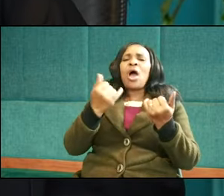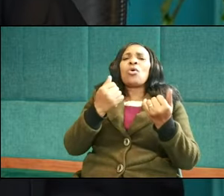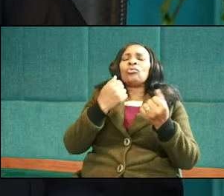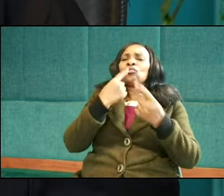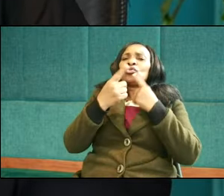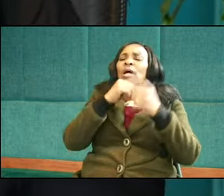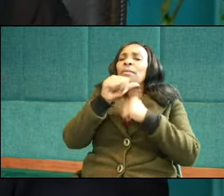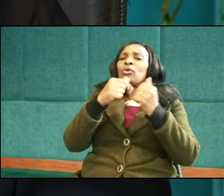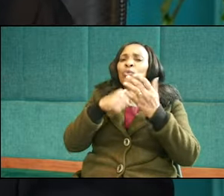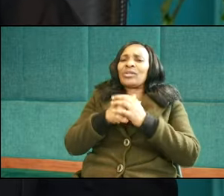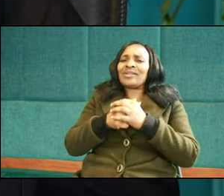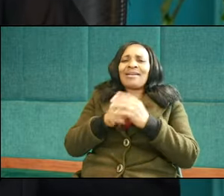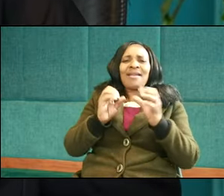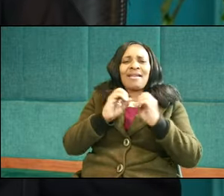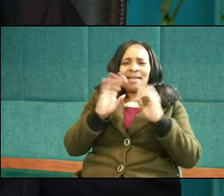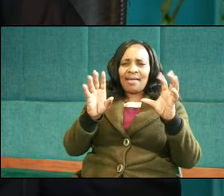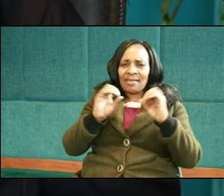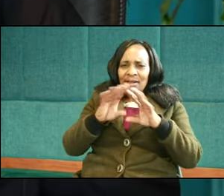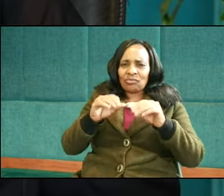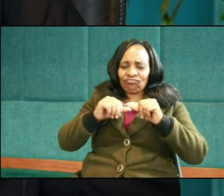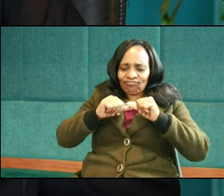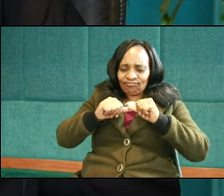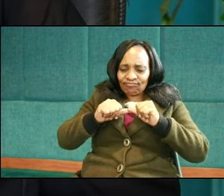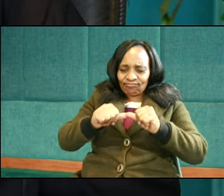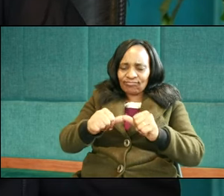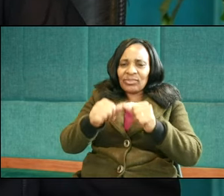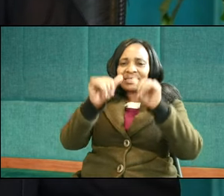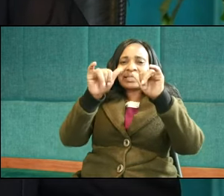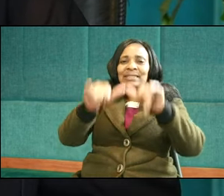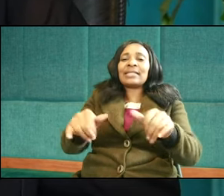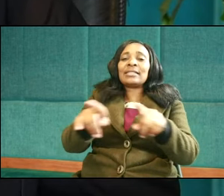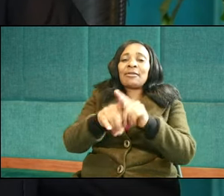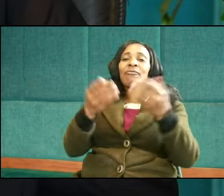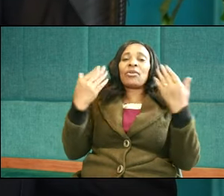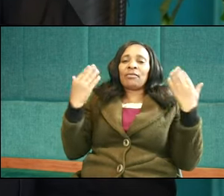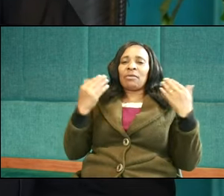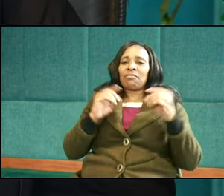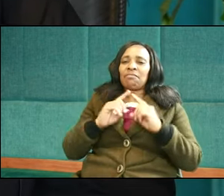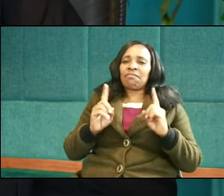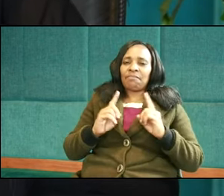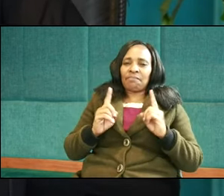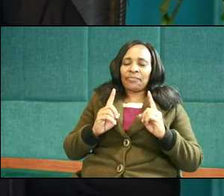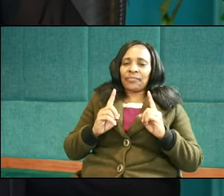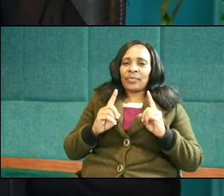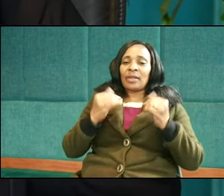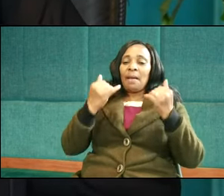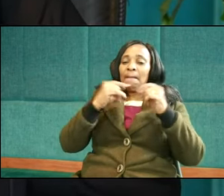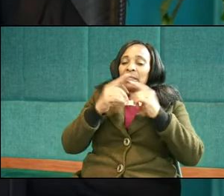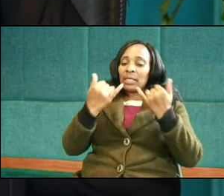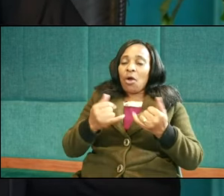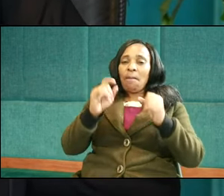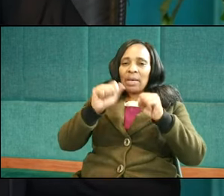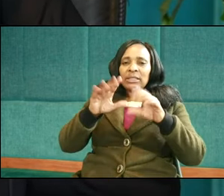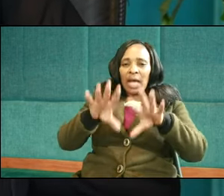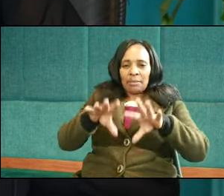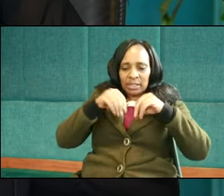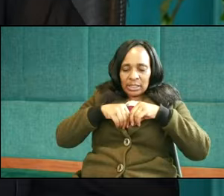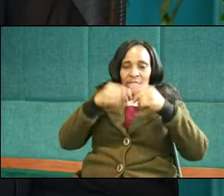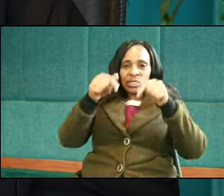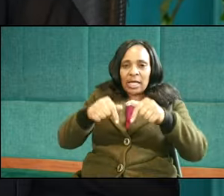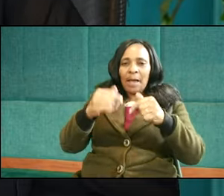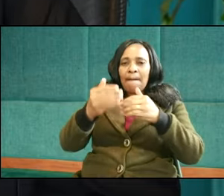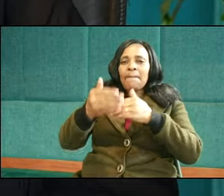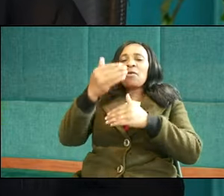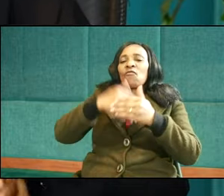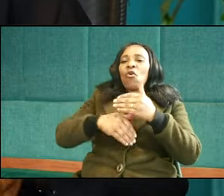that nothing will stay the same forever. And therefore, we should appreciate that which is here now before it